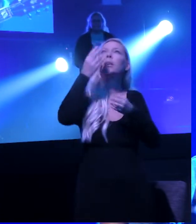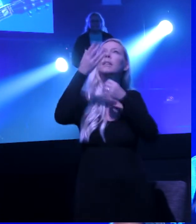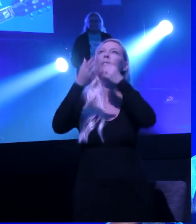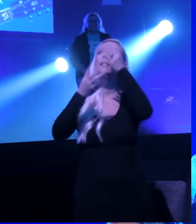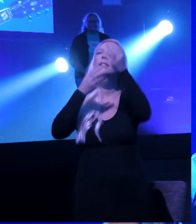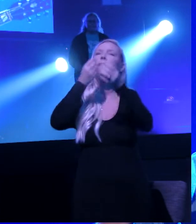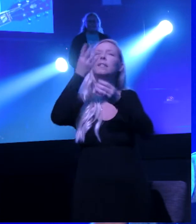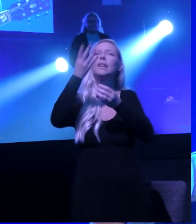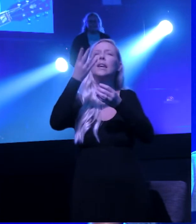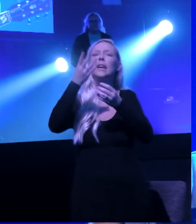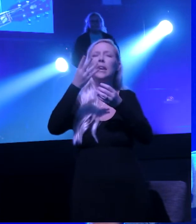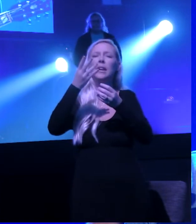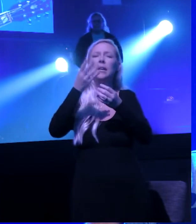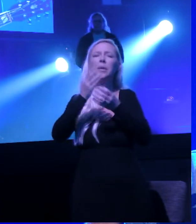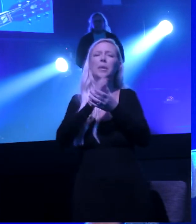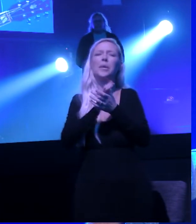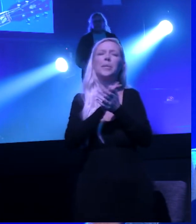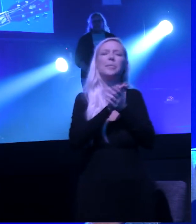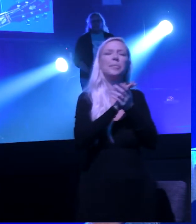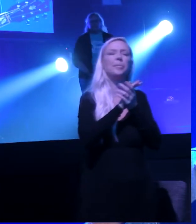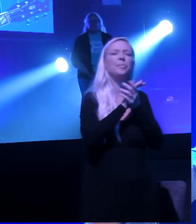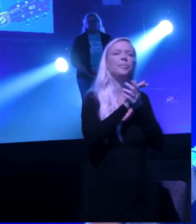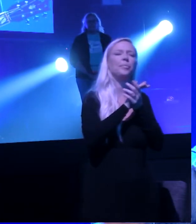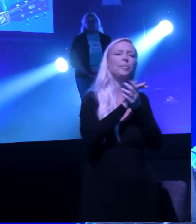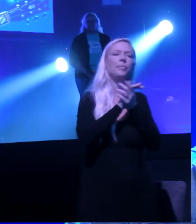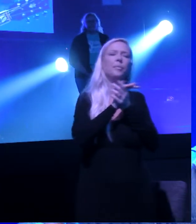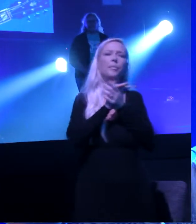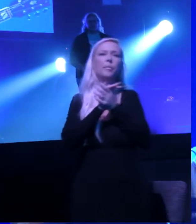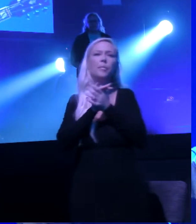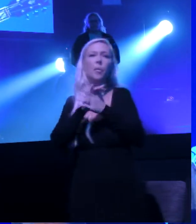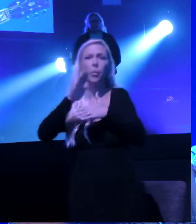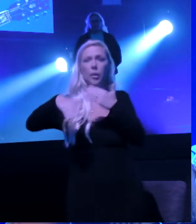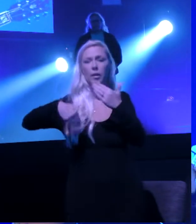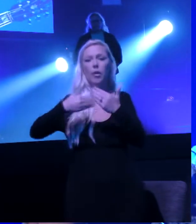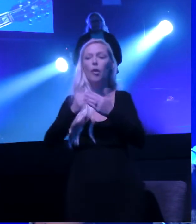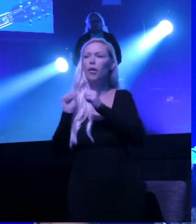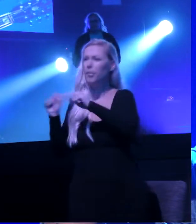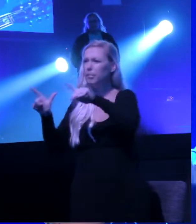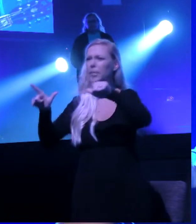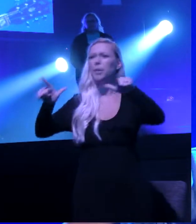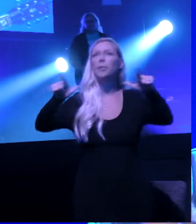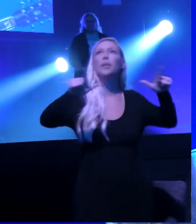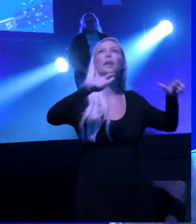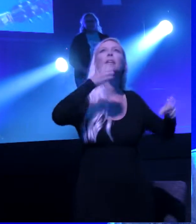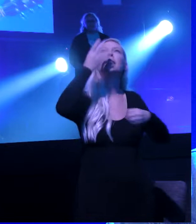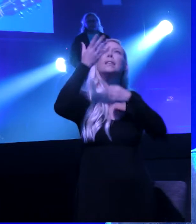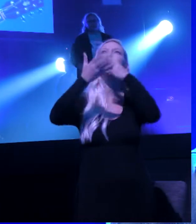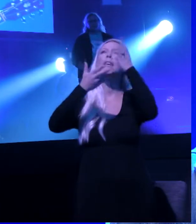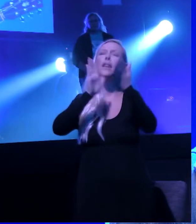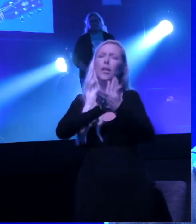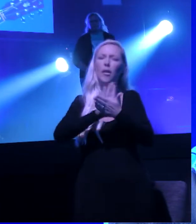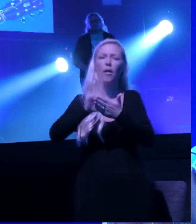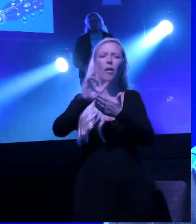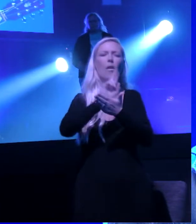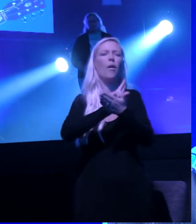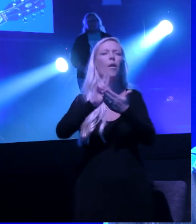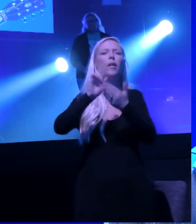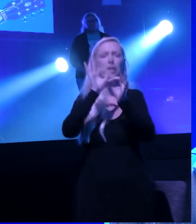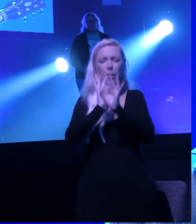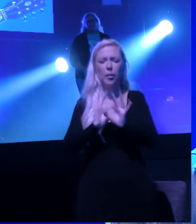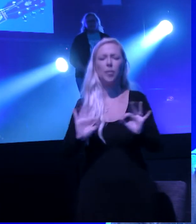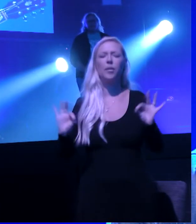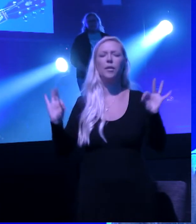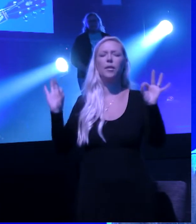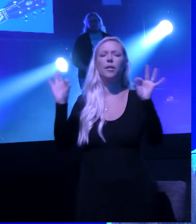in a unified manner with all of creation singing, "You are holy. God, you are